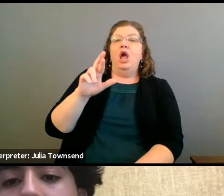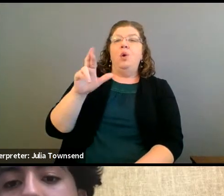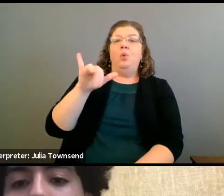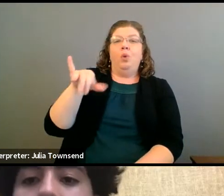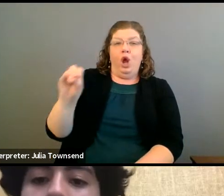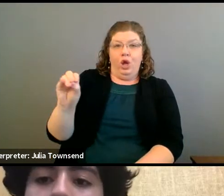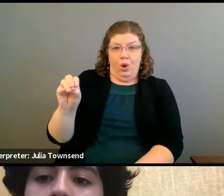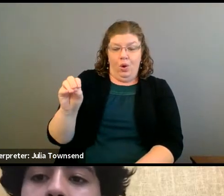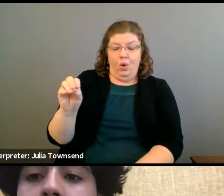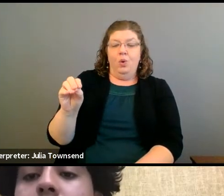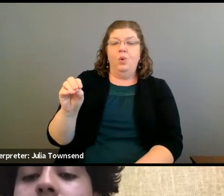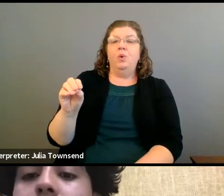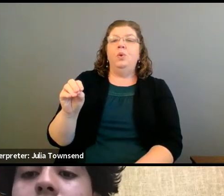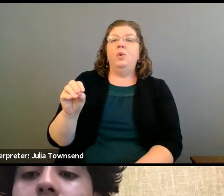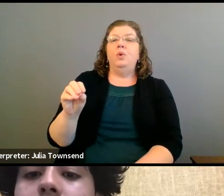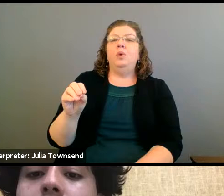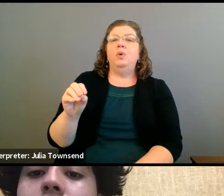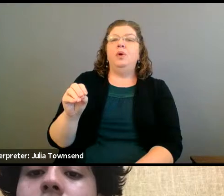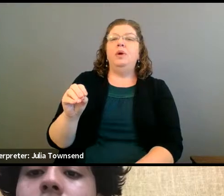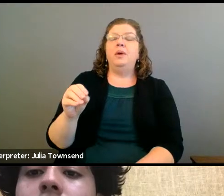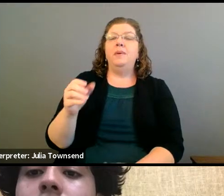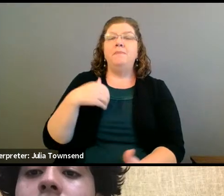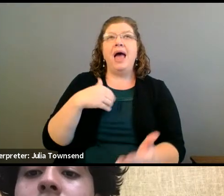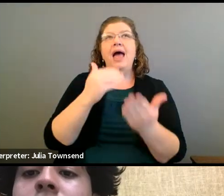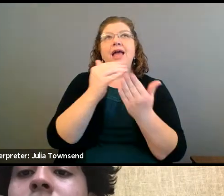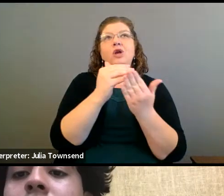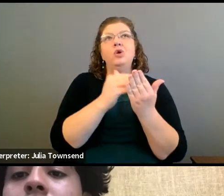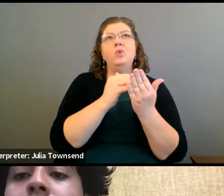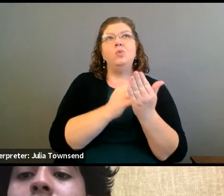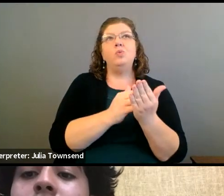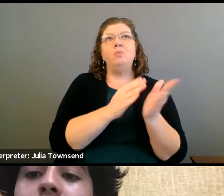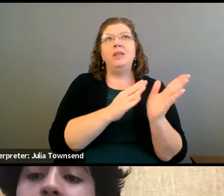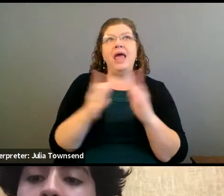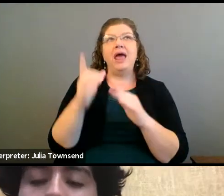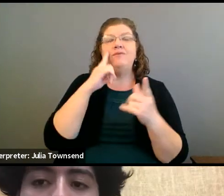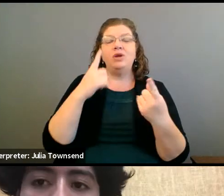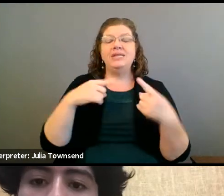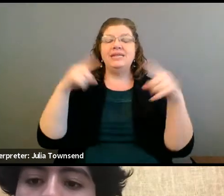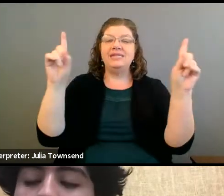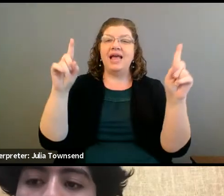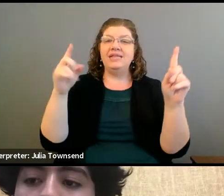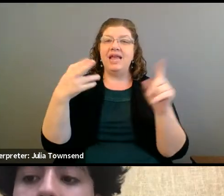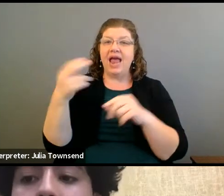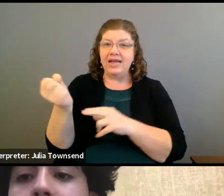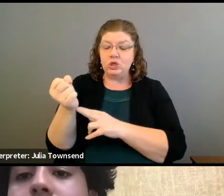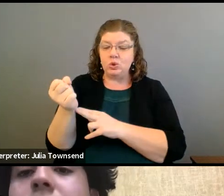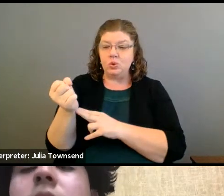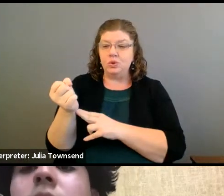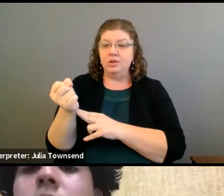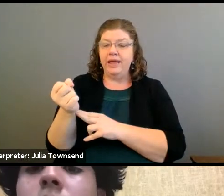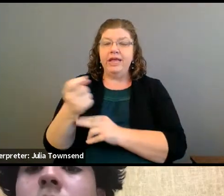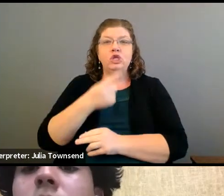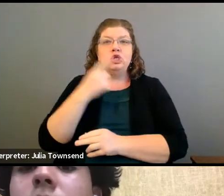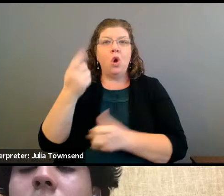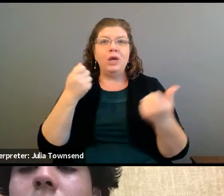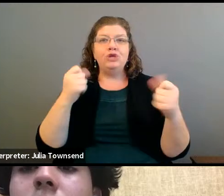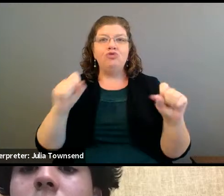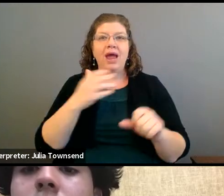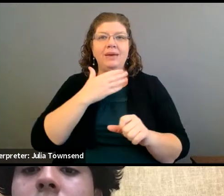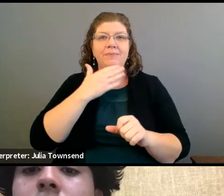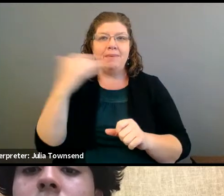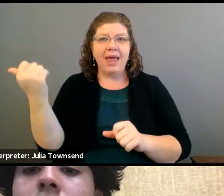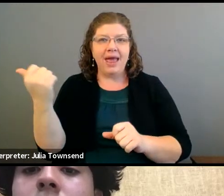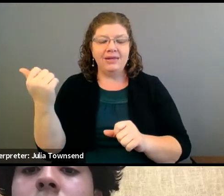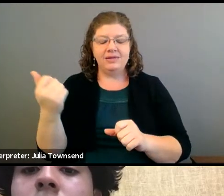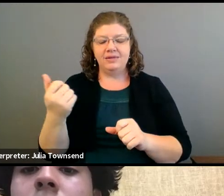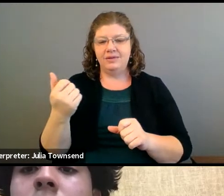My recipe for being success at high school, it's always trying my best